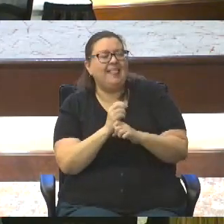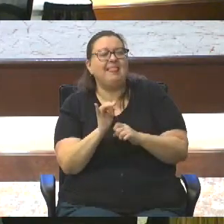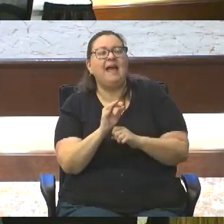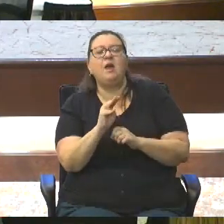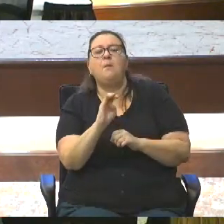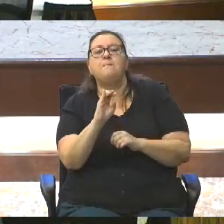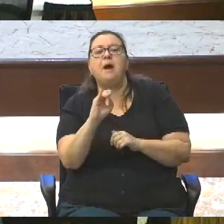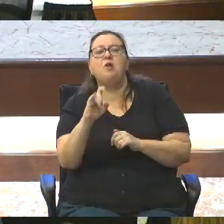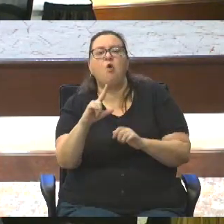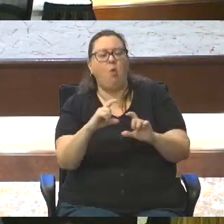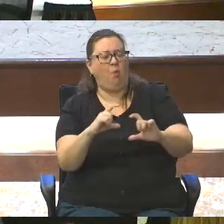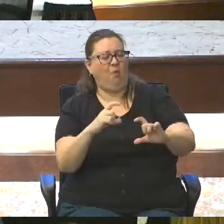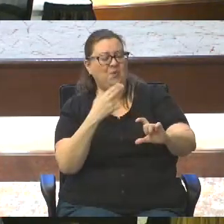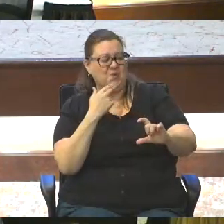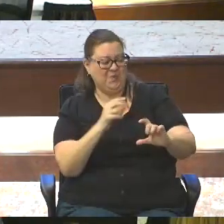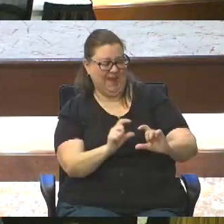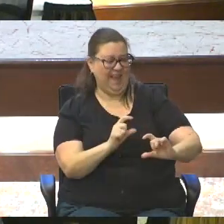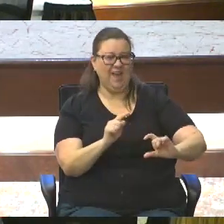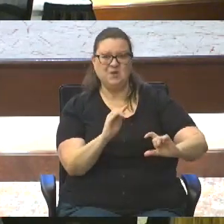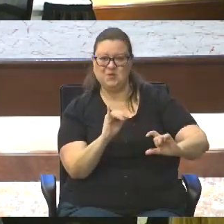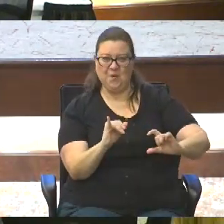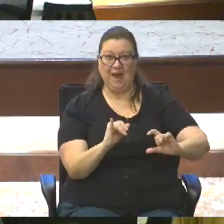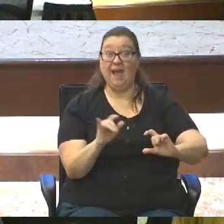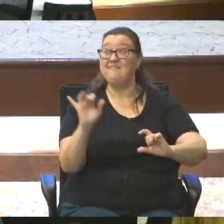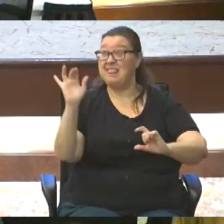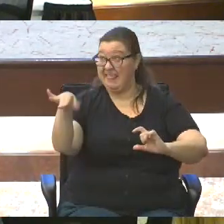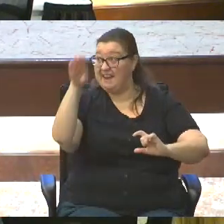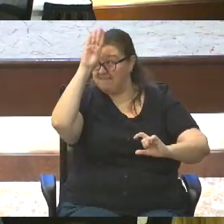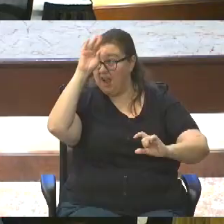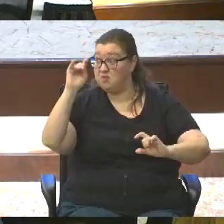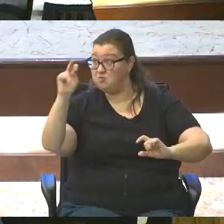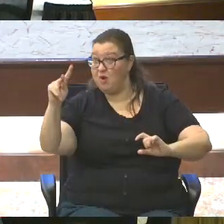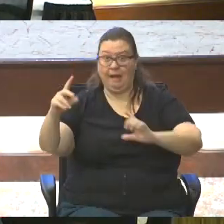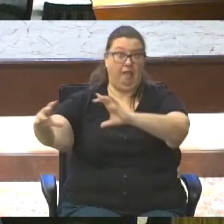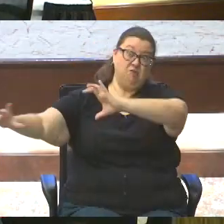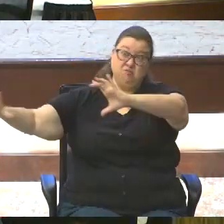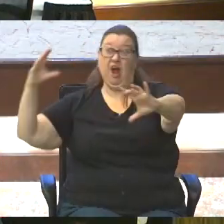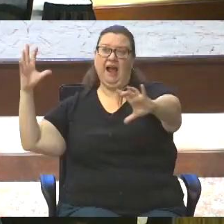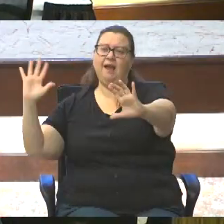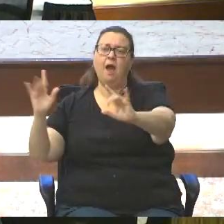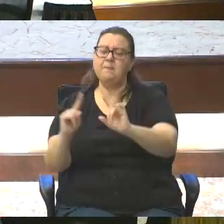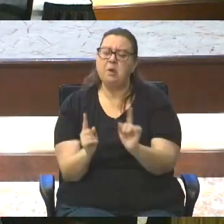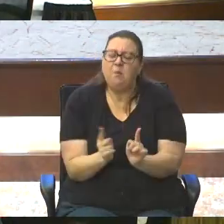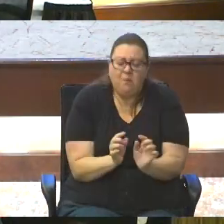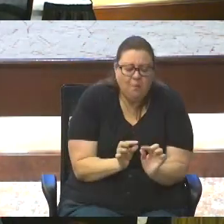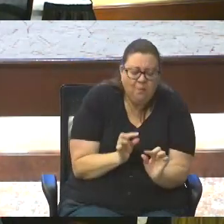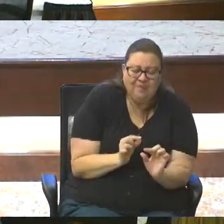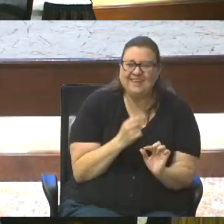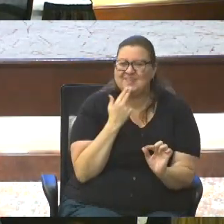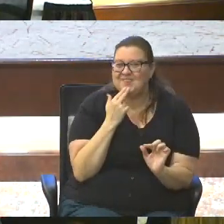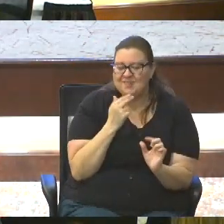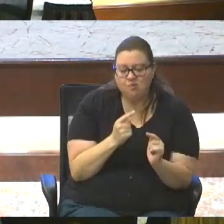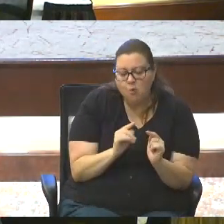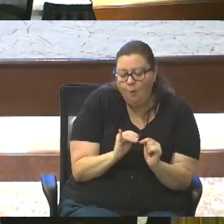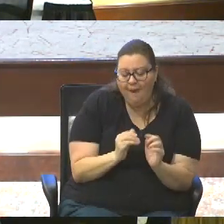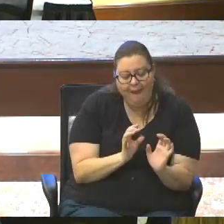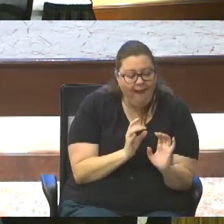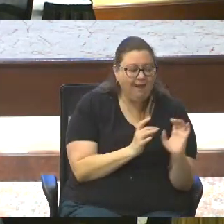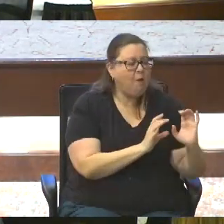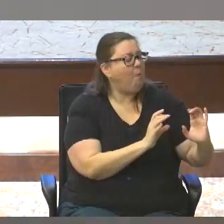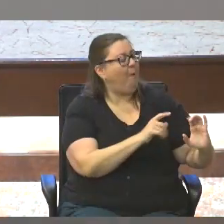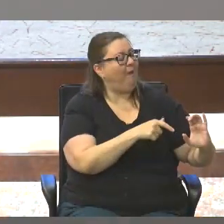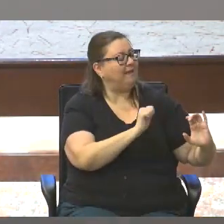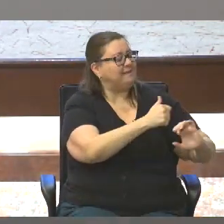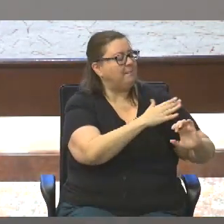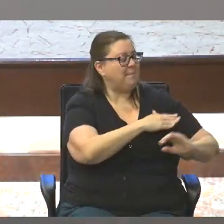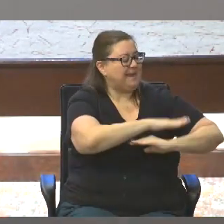okay, okay. See what we can do. Okay, not the actual one. That'll be Scale. 3 is a scale. Scale down to the